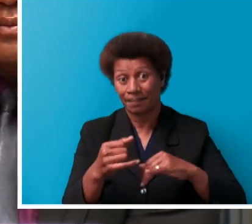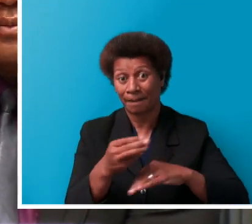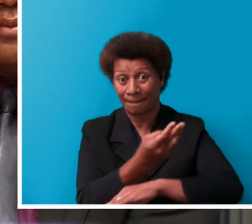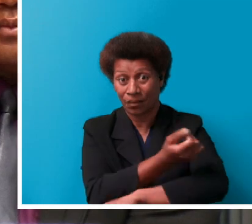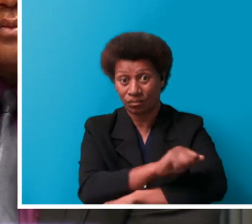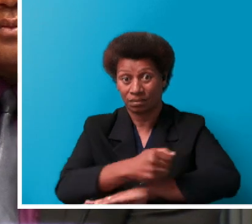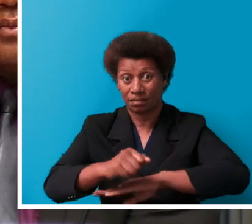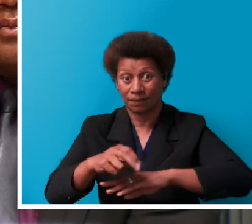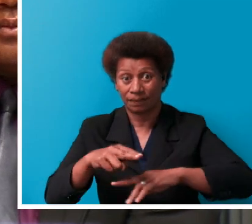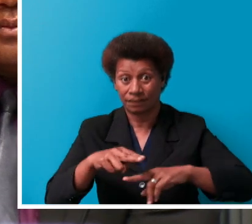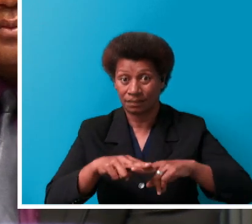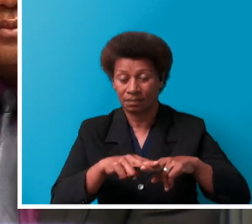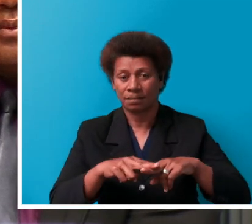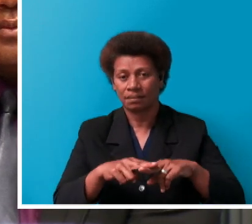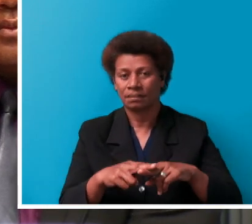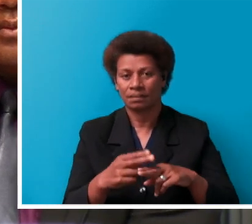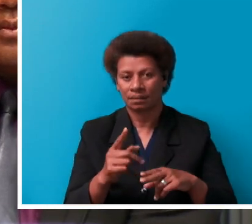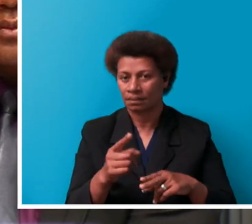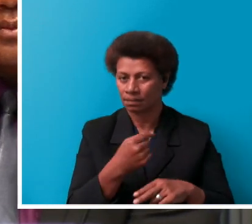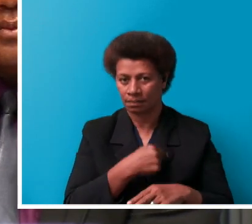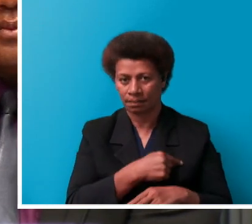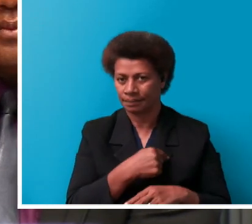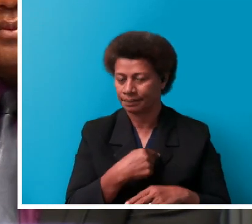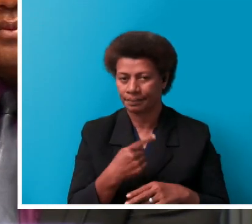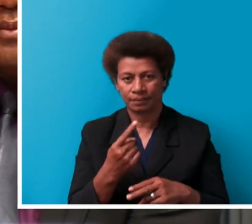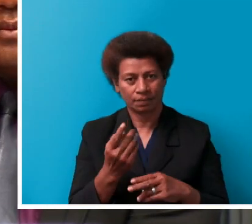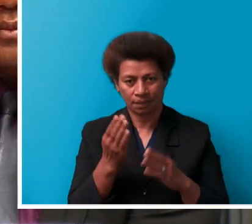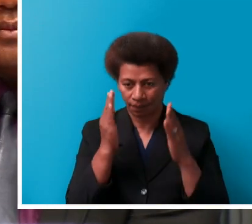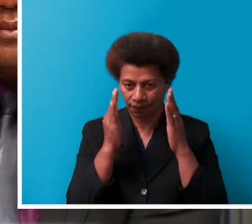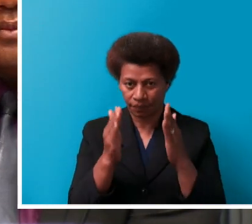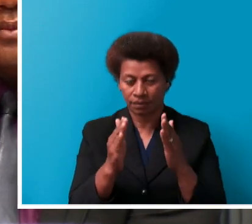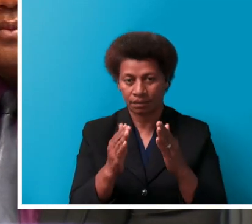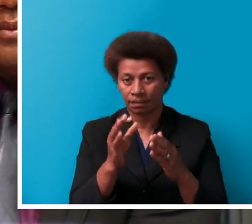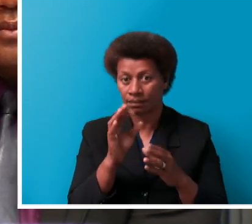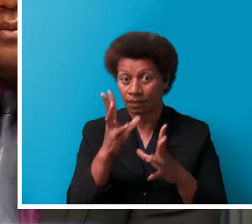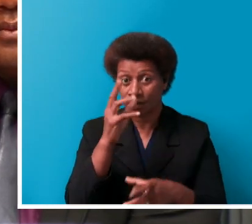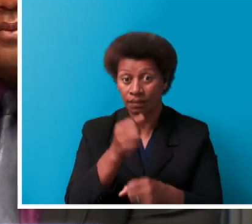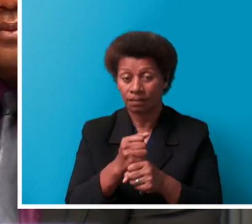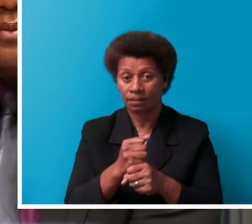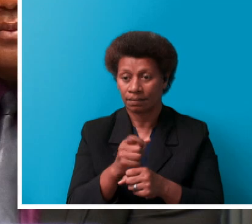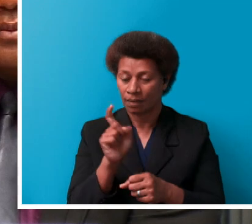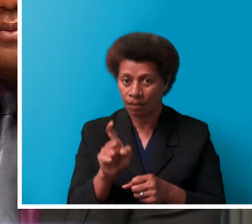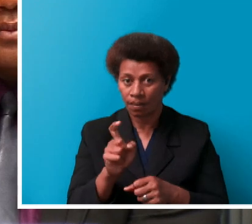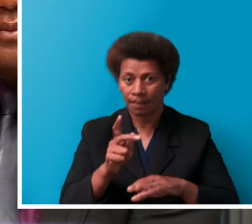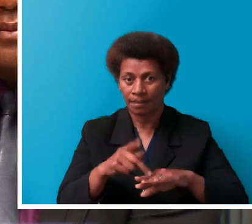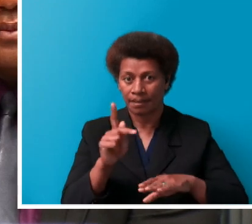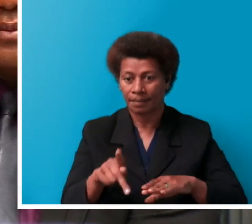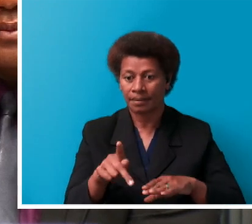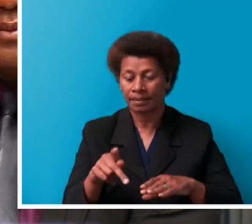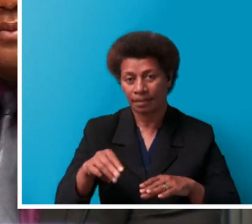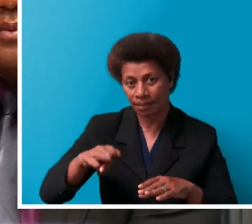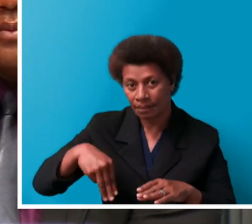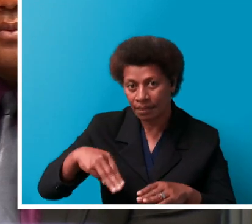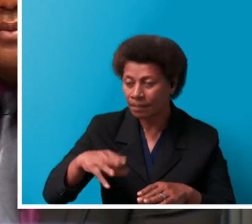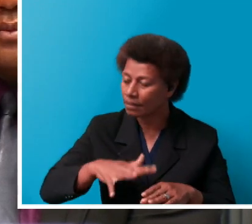remains steadfast. In conclusion, I call upon Parliament, our stakeholders, and every